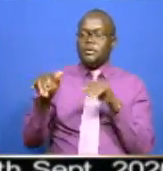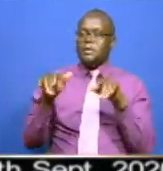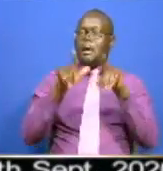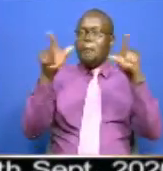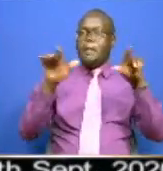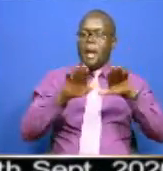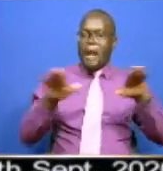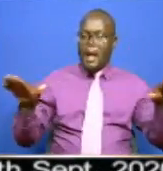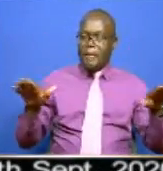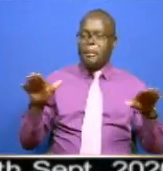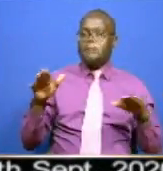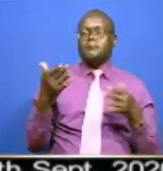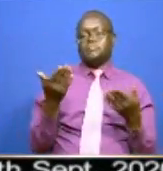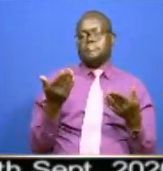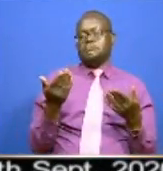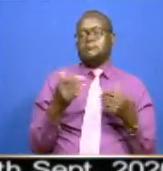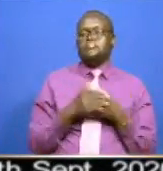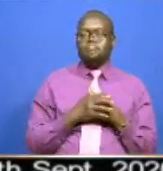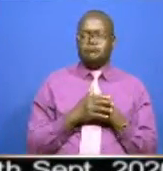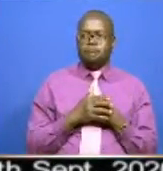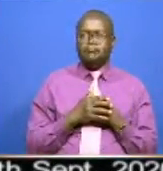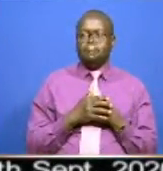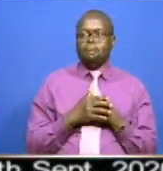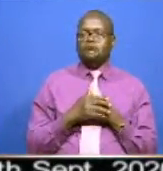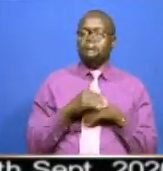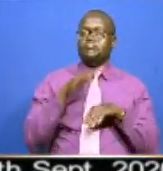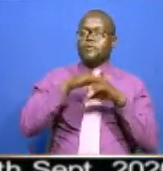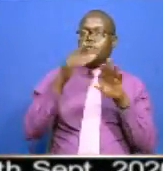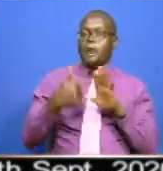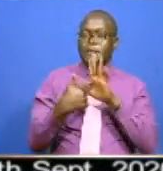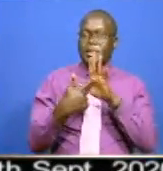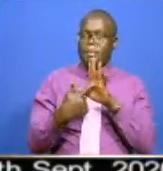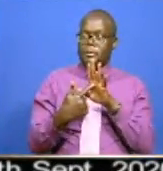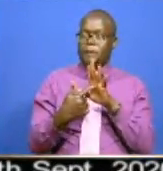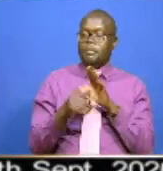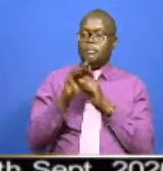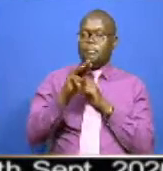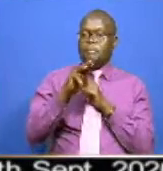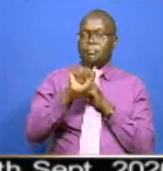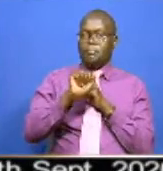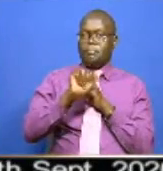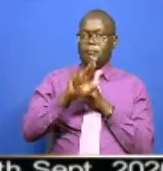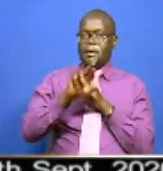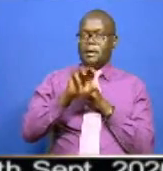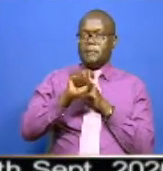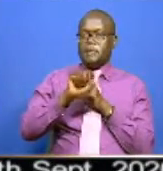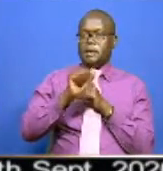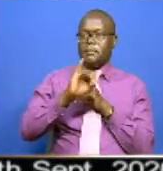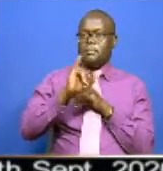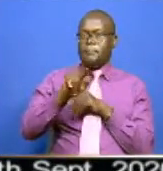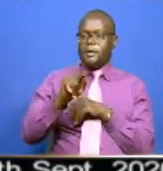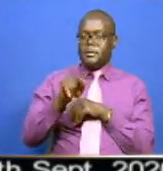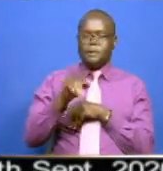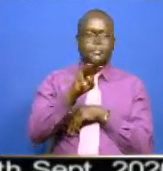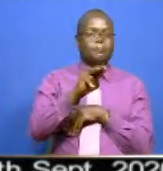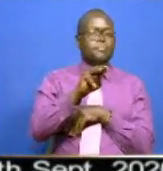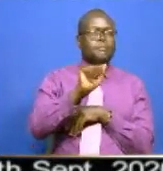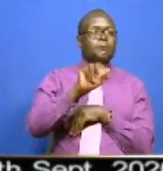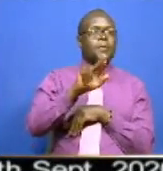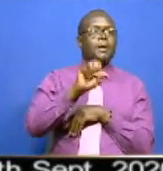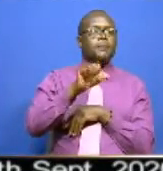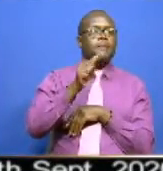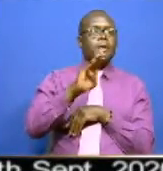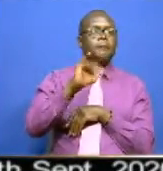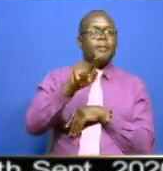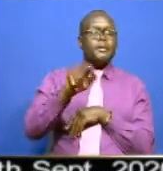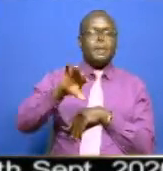where nothing is going on. A good example, Honorable Speaker, is Marsabit County. As an example, is one of the most expansive counties. But if